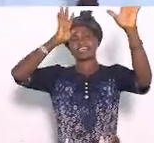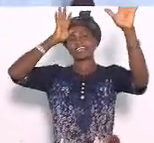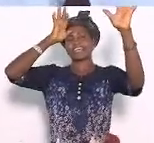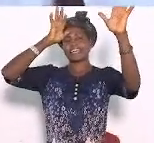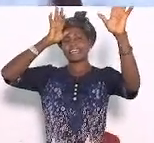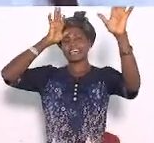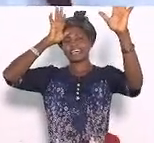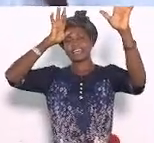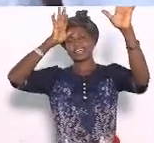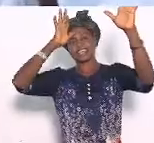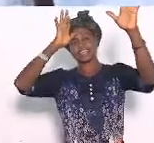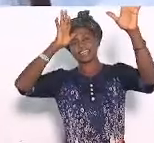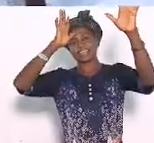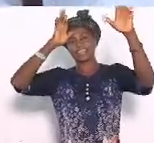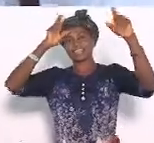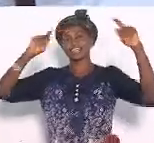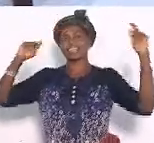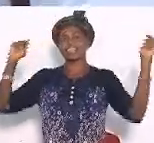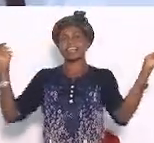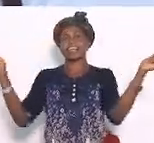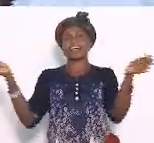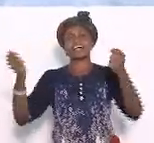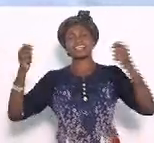alléuia alléluia